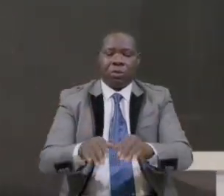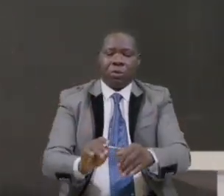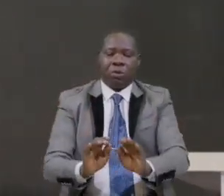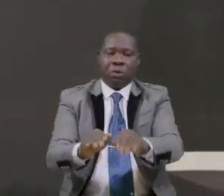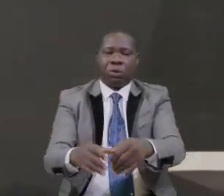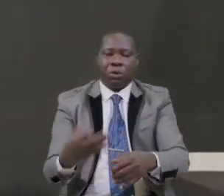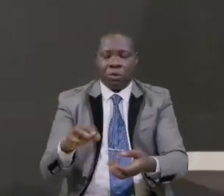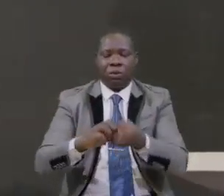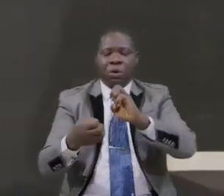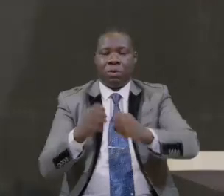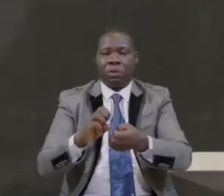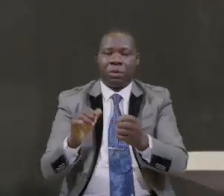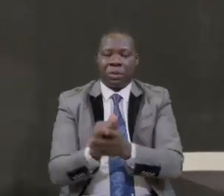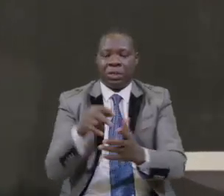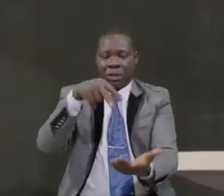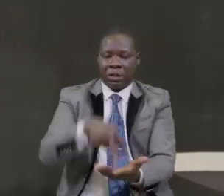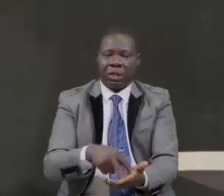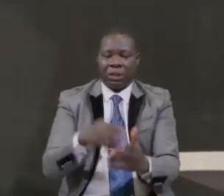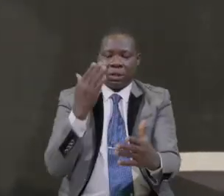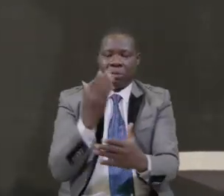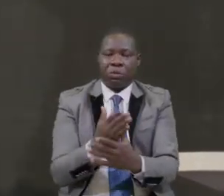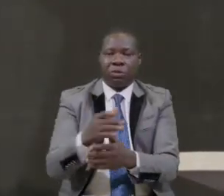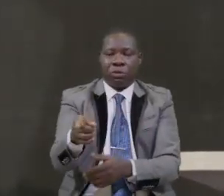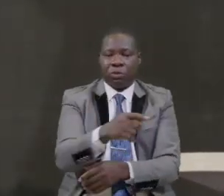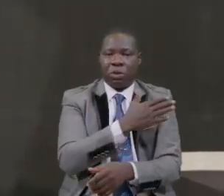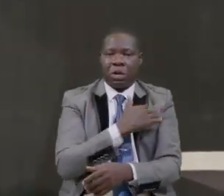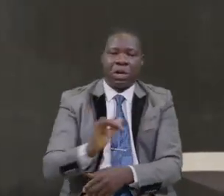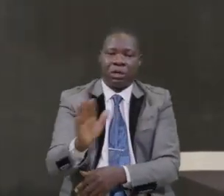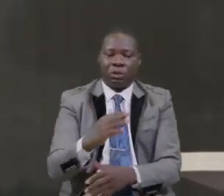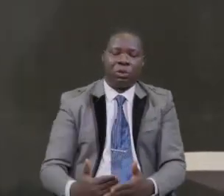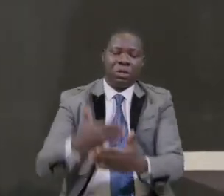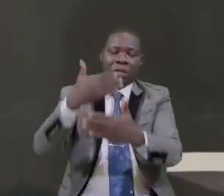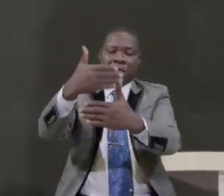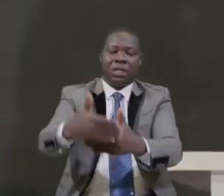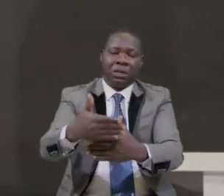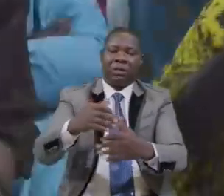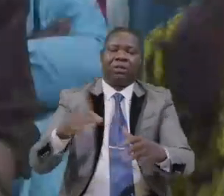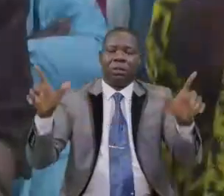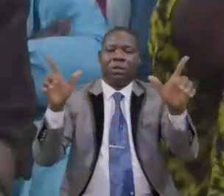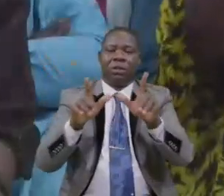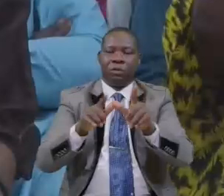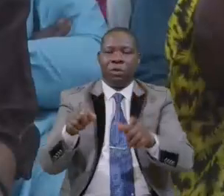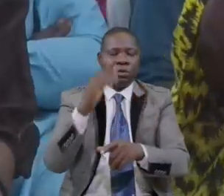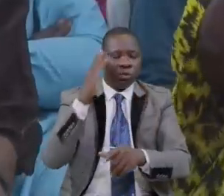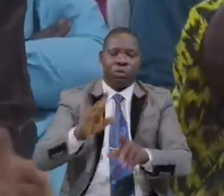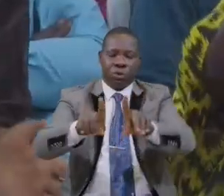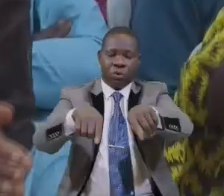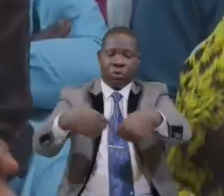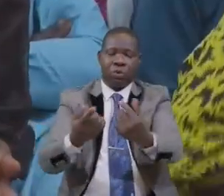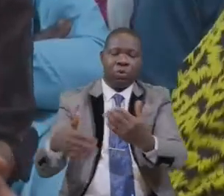that stands between you and your next level, you will go over.